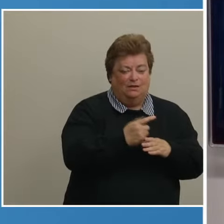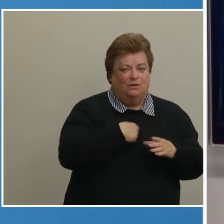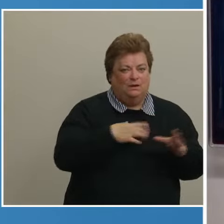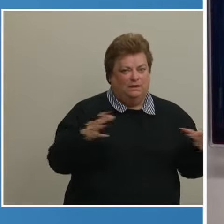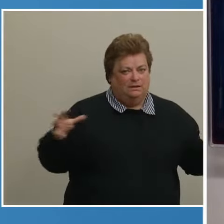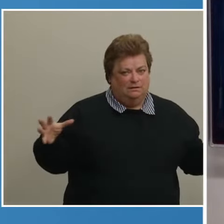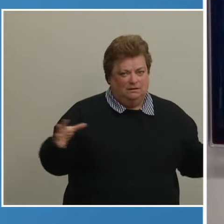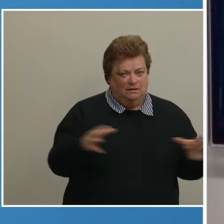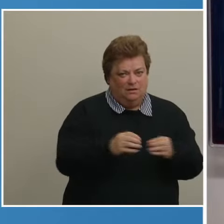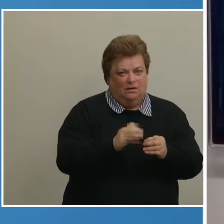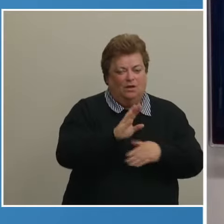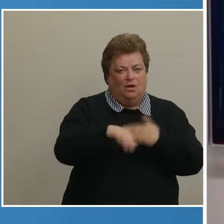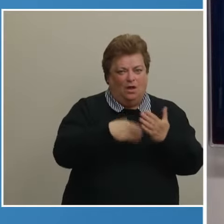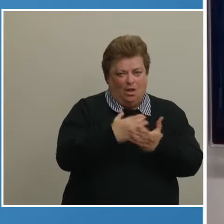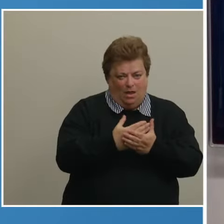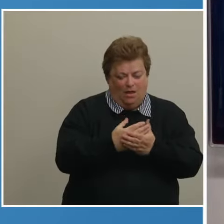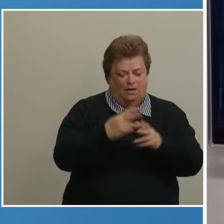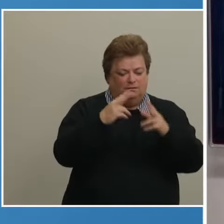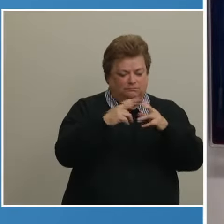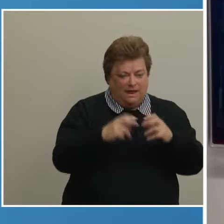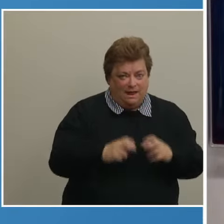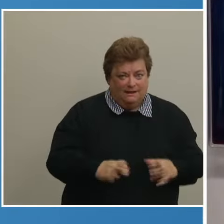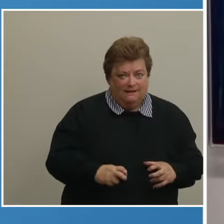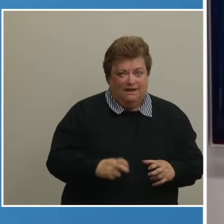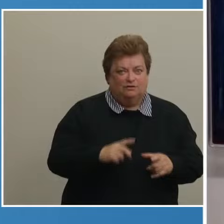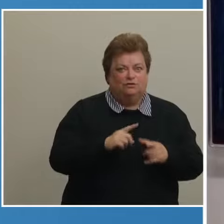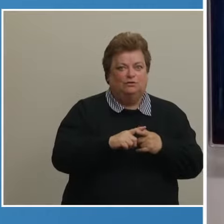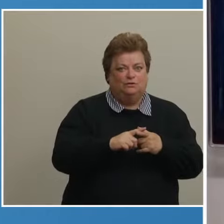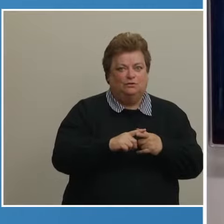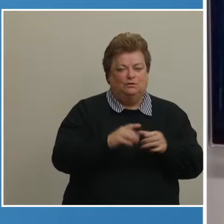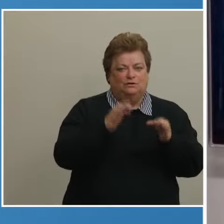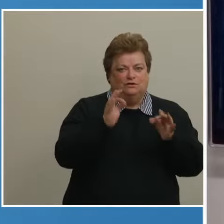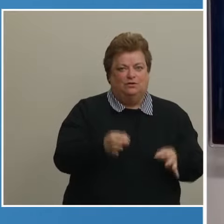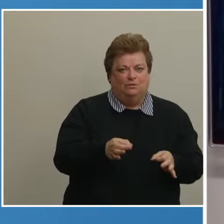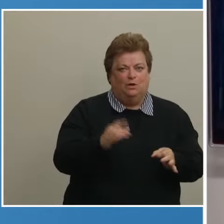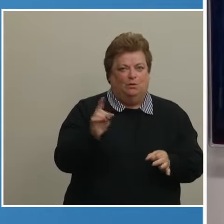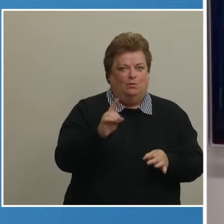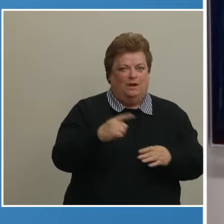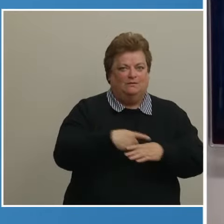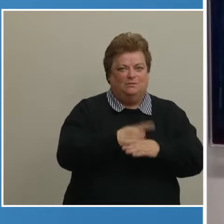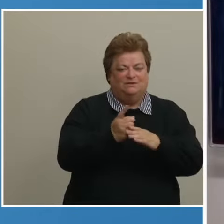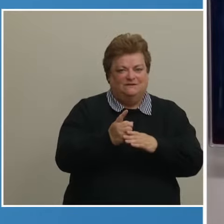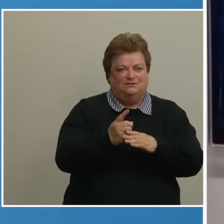analyzed and collectively factored into review that determines the position of the dial. Thank you.